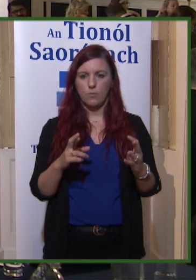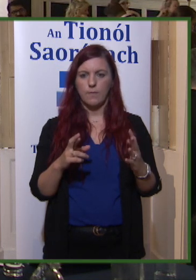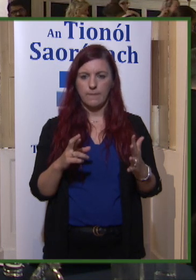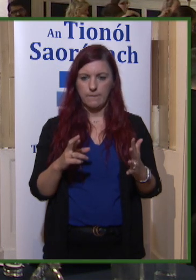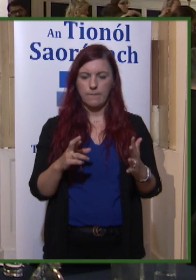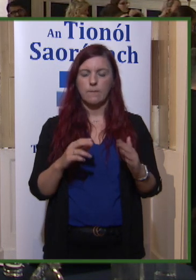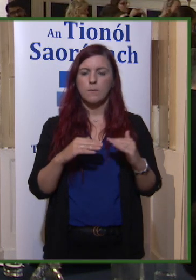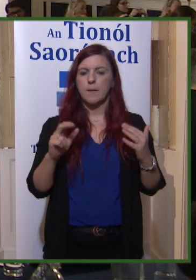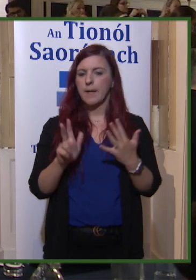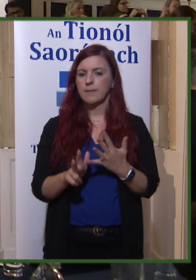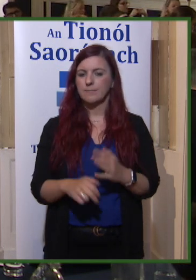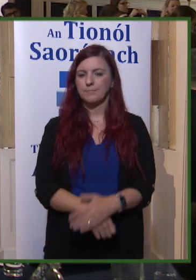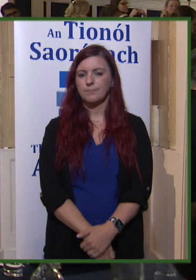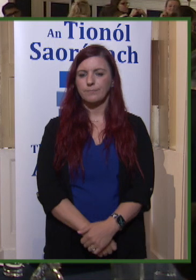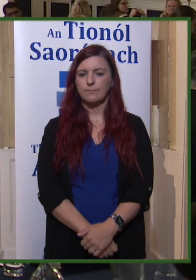Table 8, please.